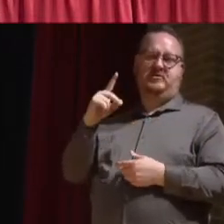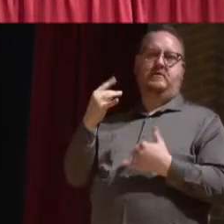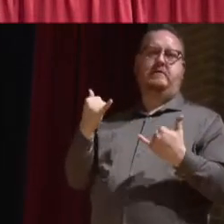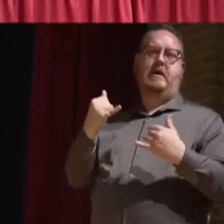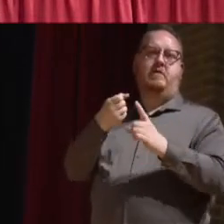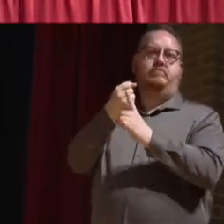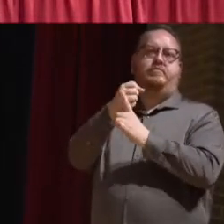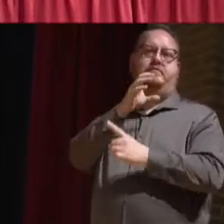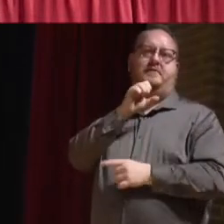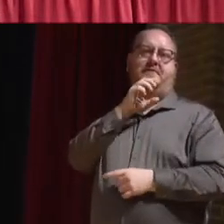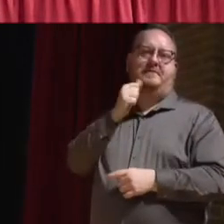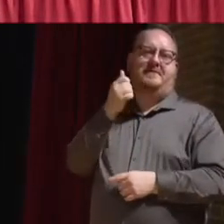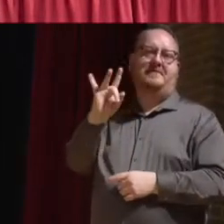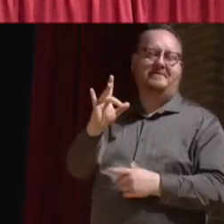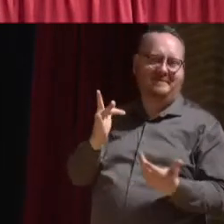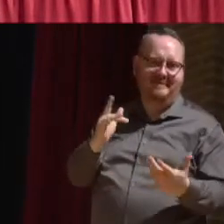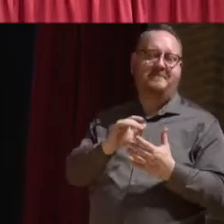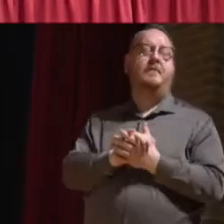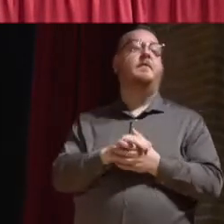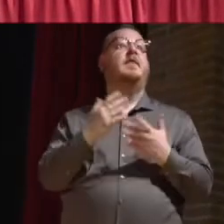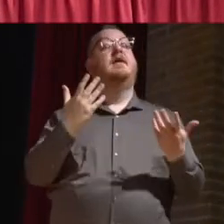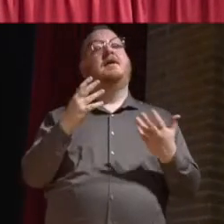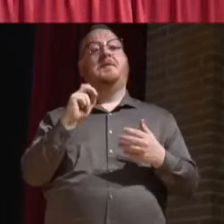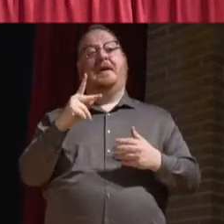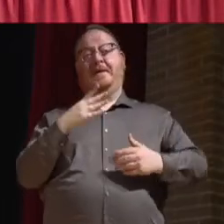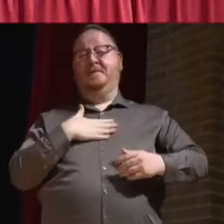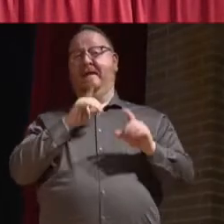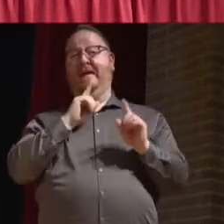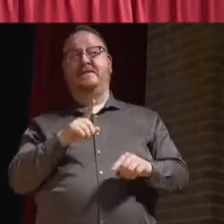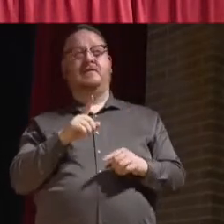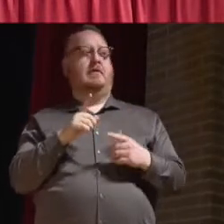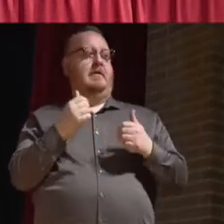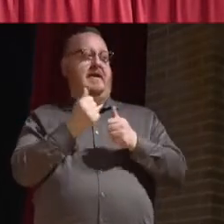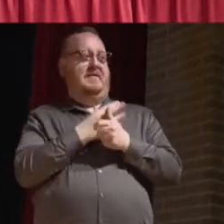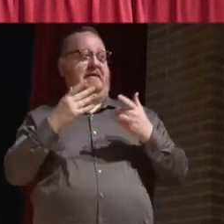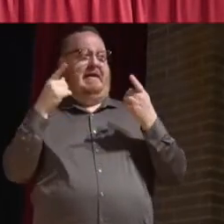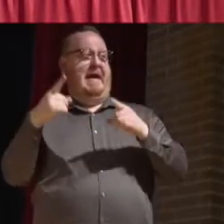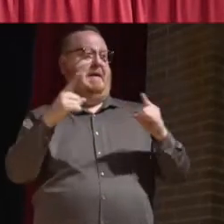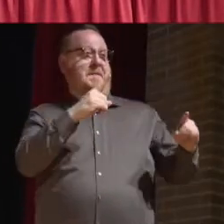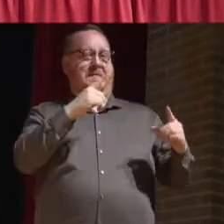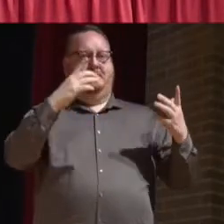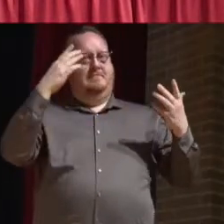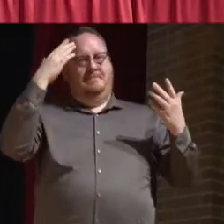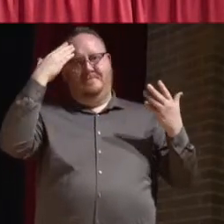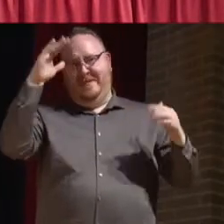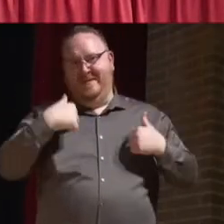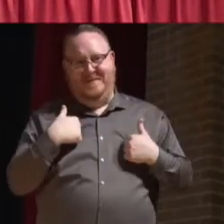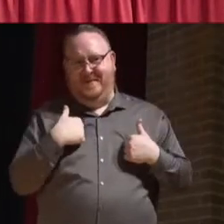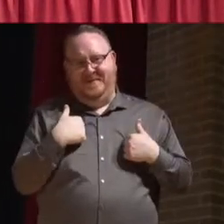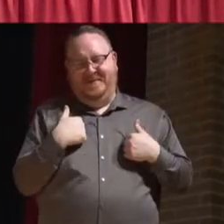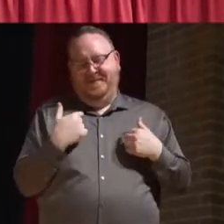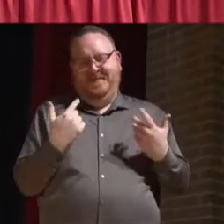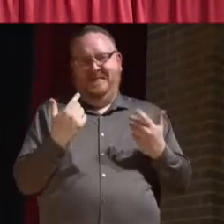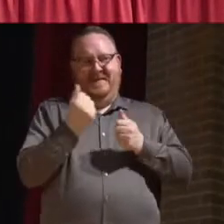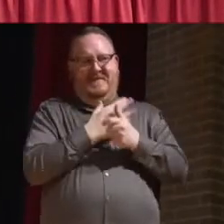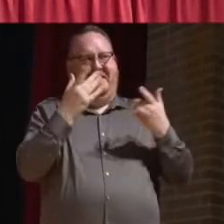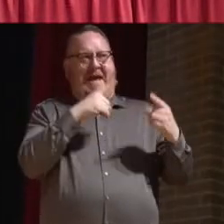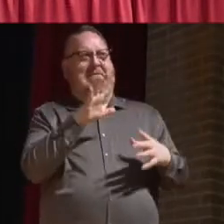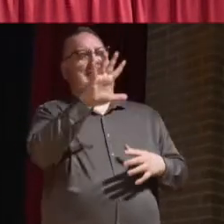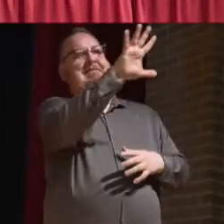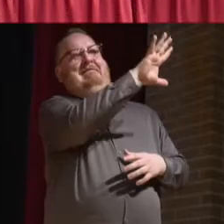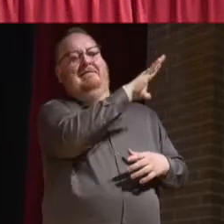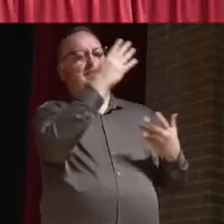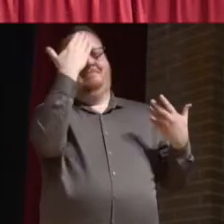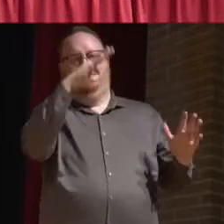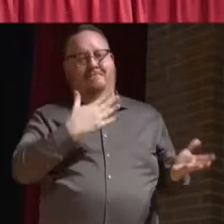So there's the answer. I don't know what happens behind the scenes. I don't know that. That's not my forte. And as far